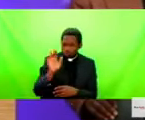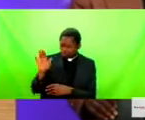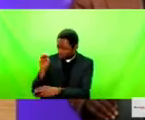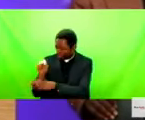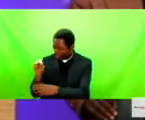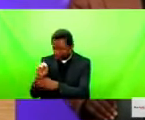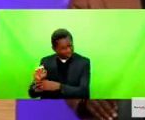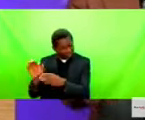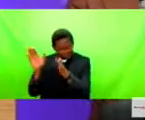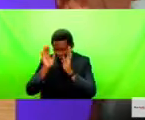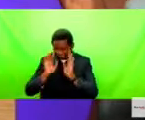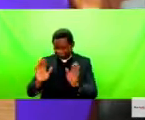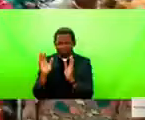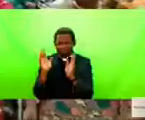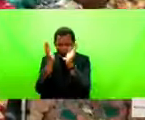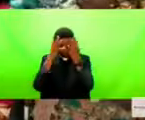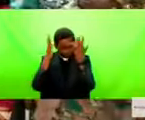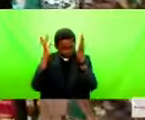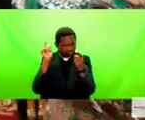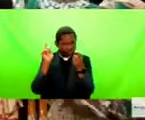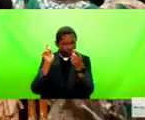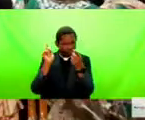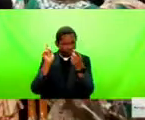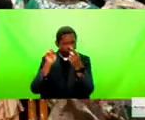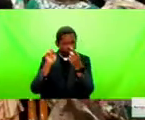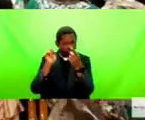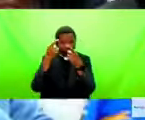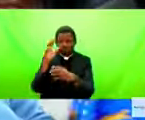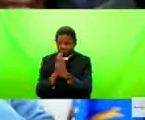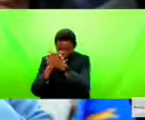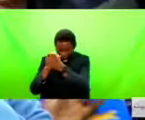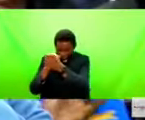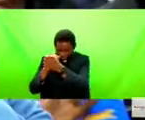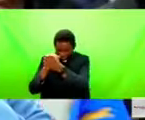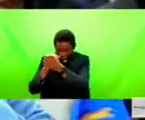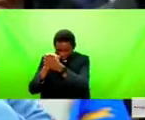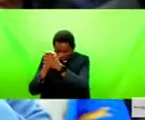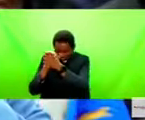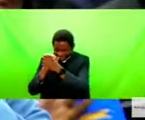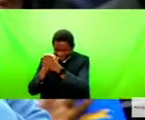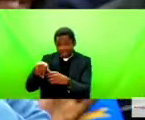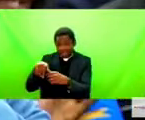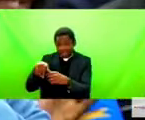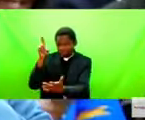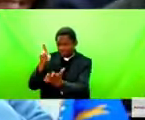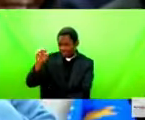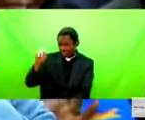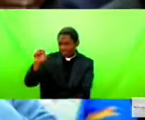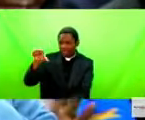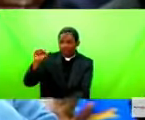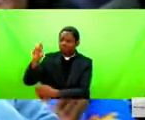clap offering unto the Lord, let's appreciate Apostle Dr. Amos G. Mackin one more